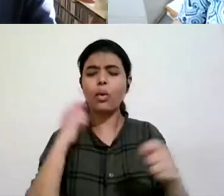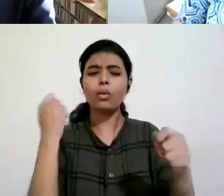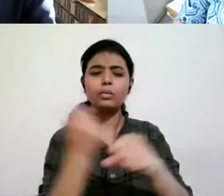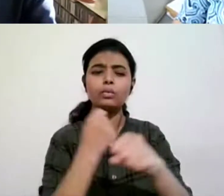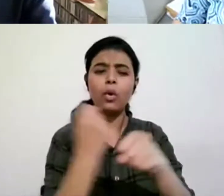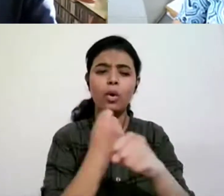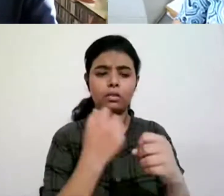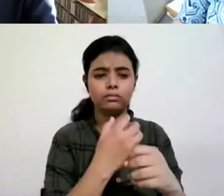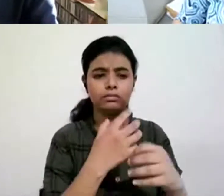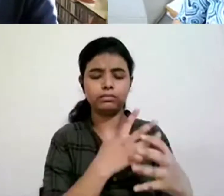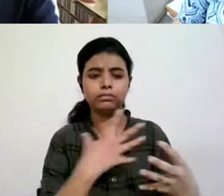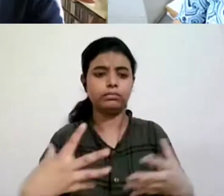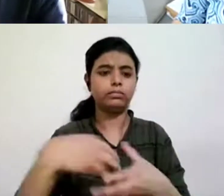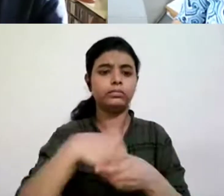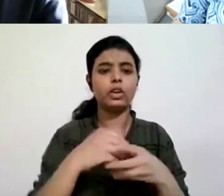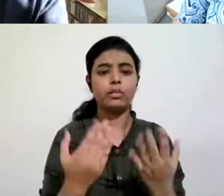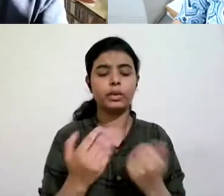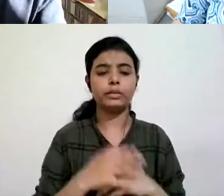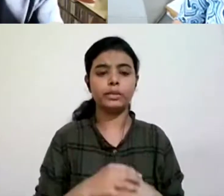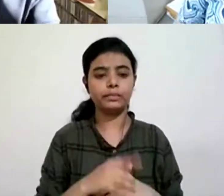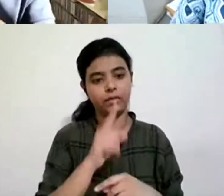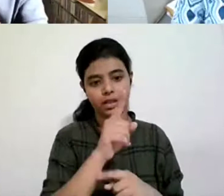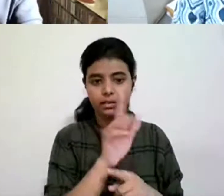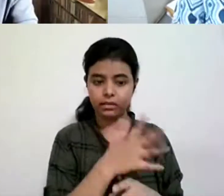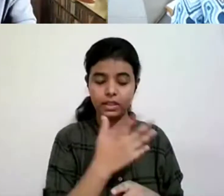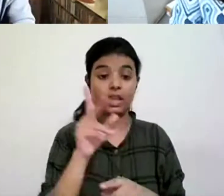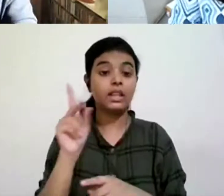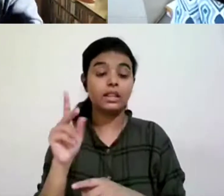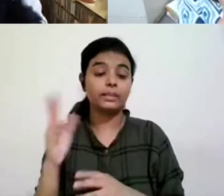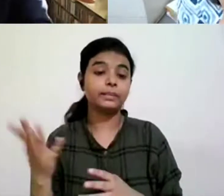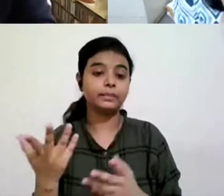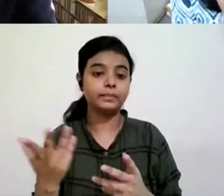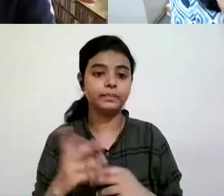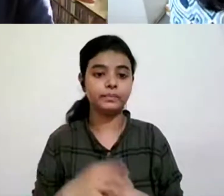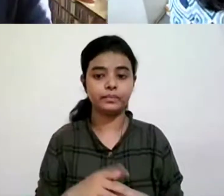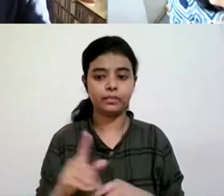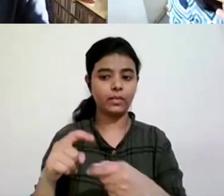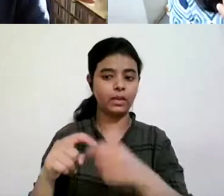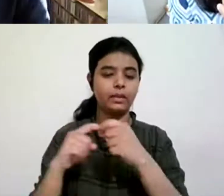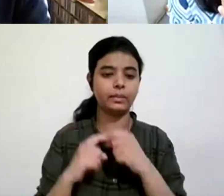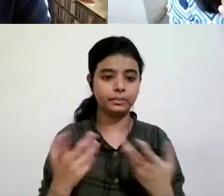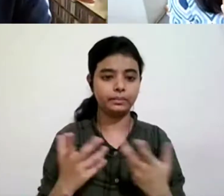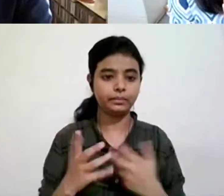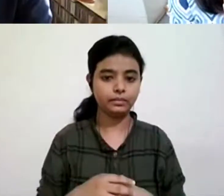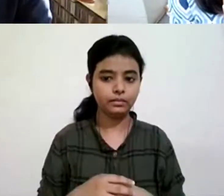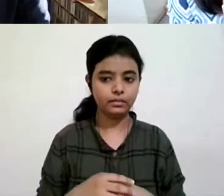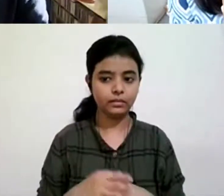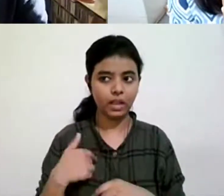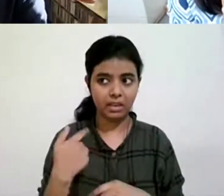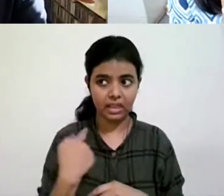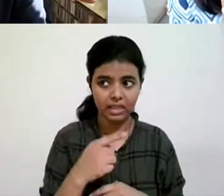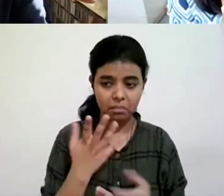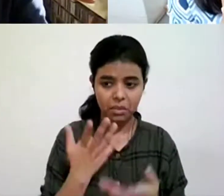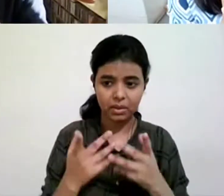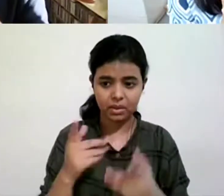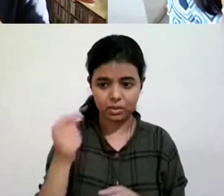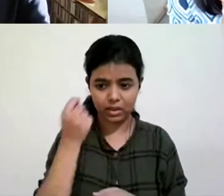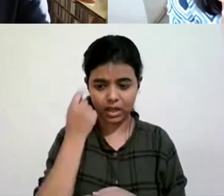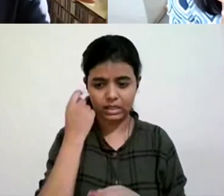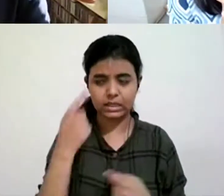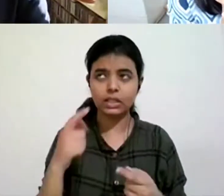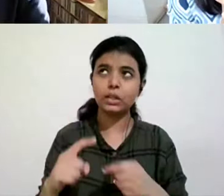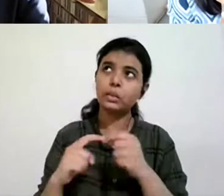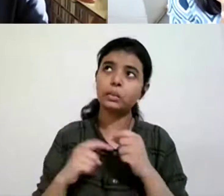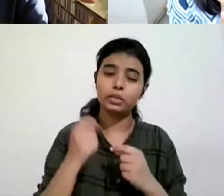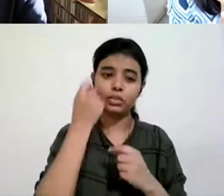one thing. The other thing was like you asking if I was getting you right, if, for example,